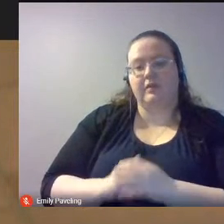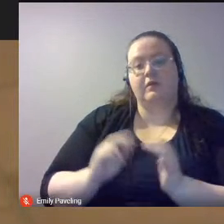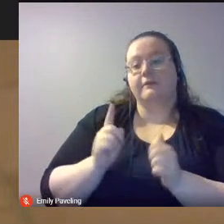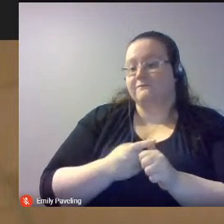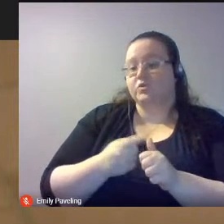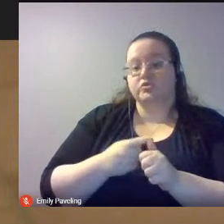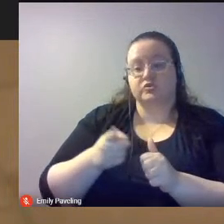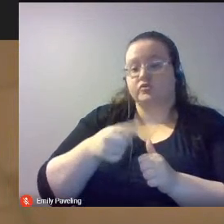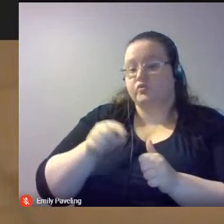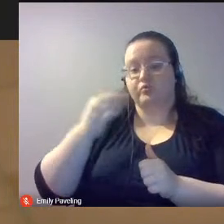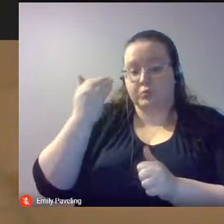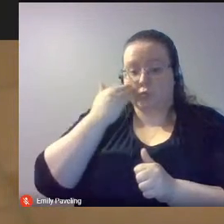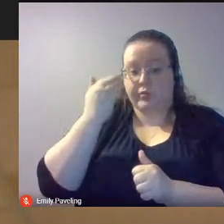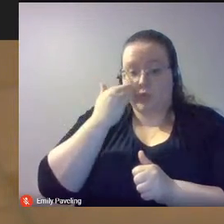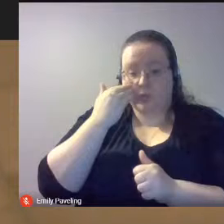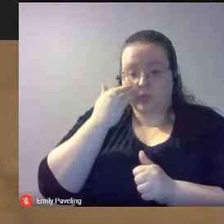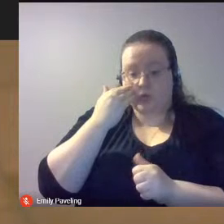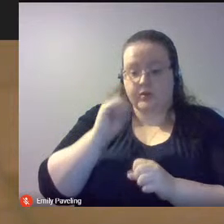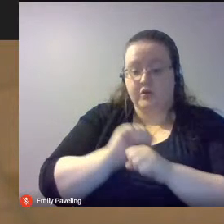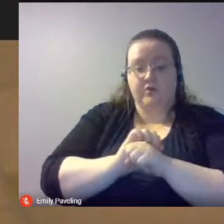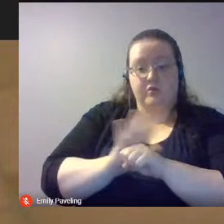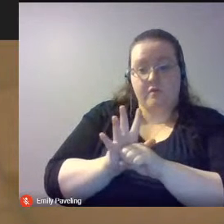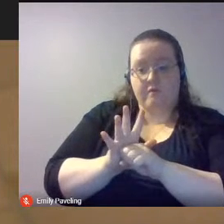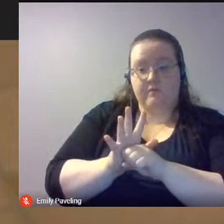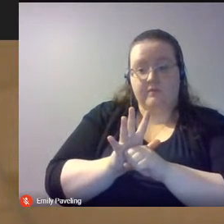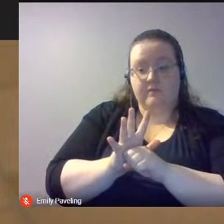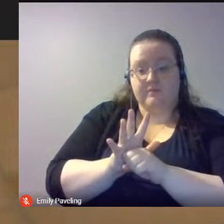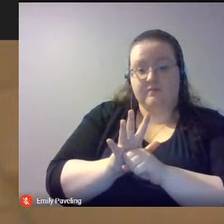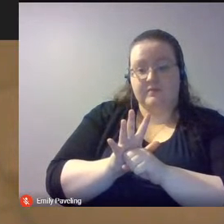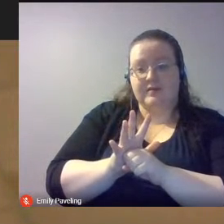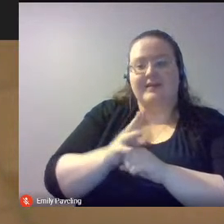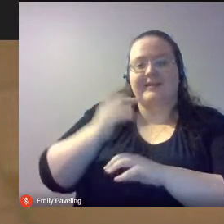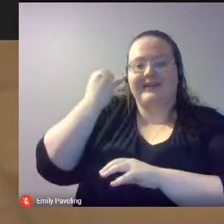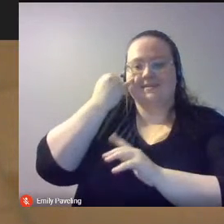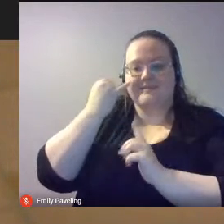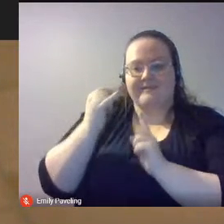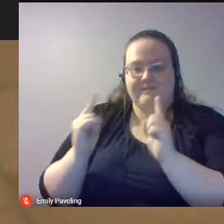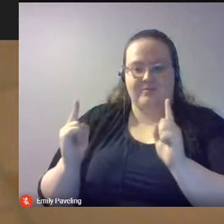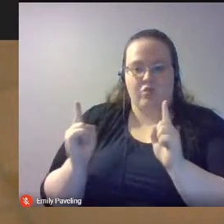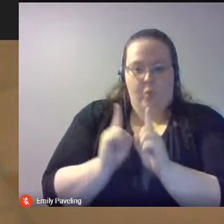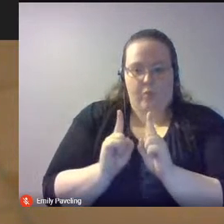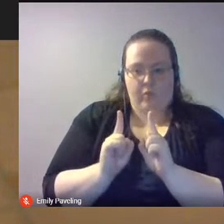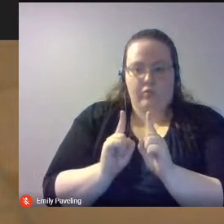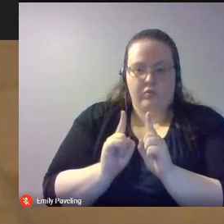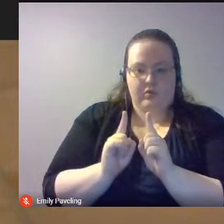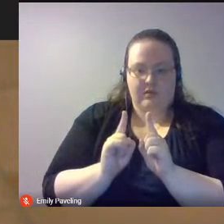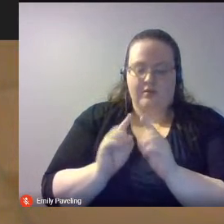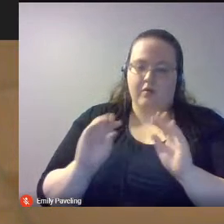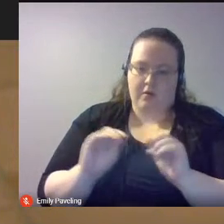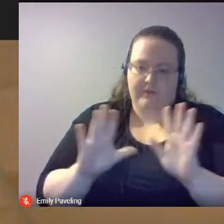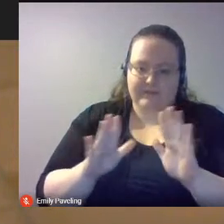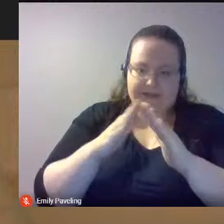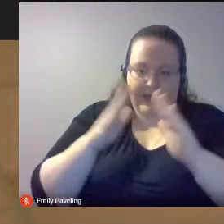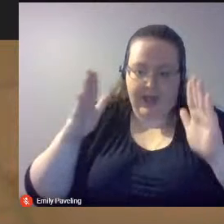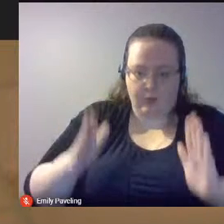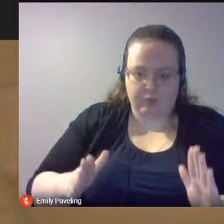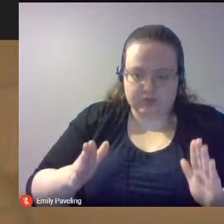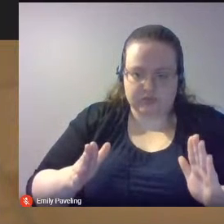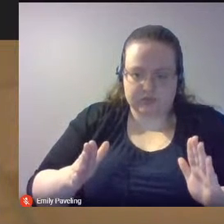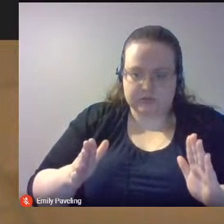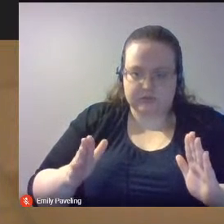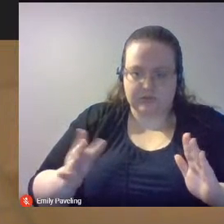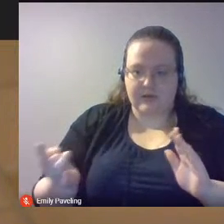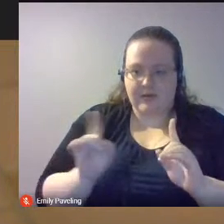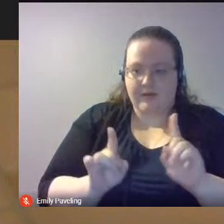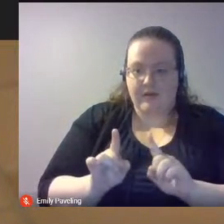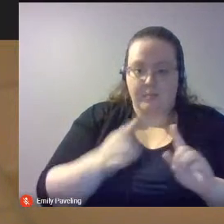know, COVID-19 transmits when there's close contact. So obviously in your household setting, there will be